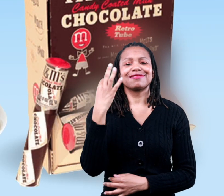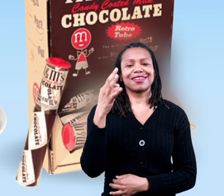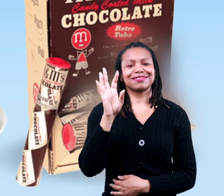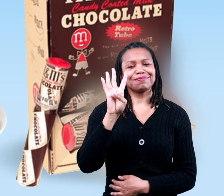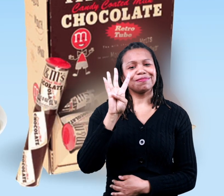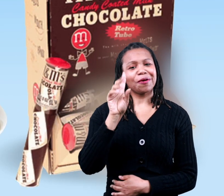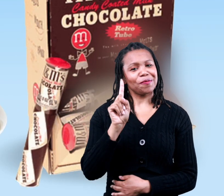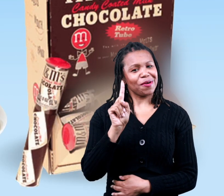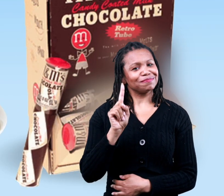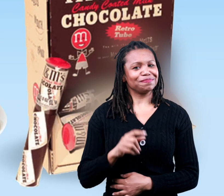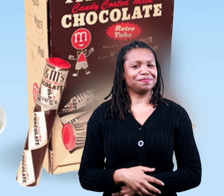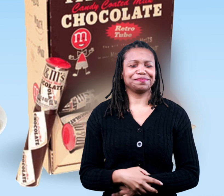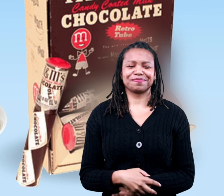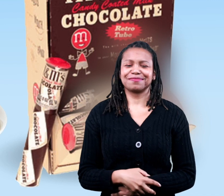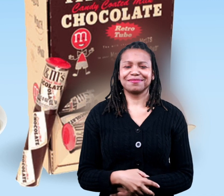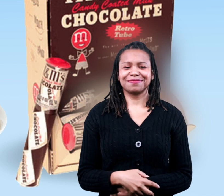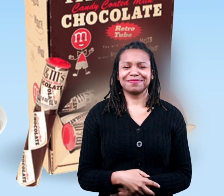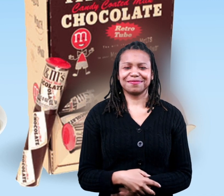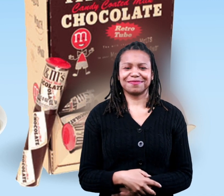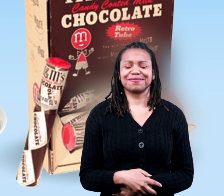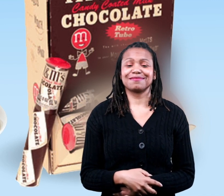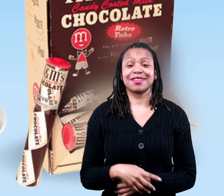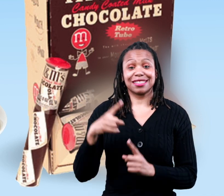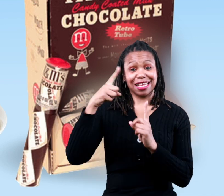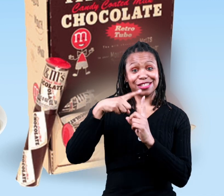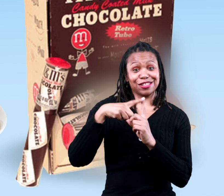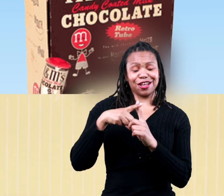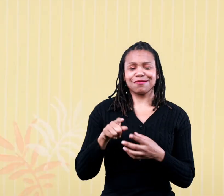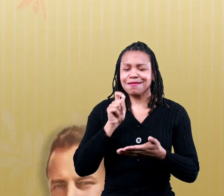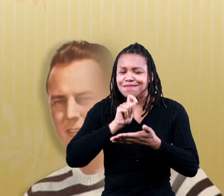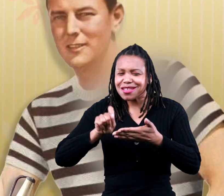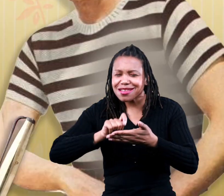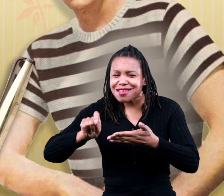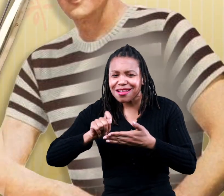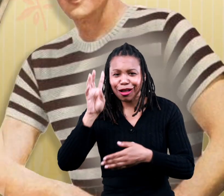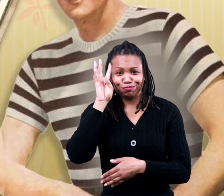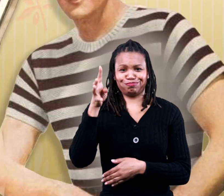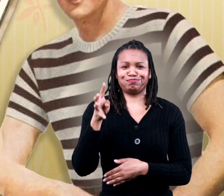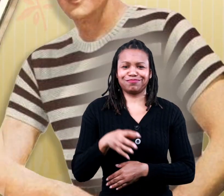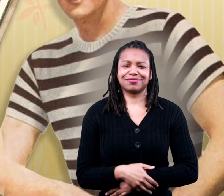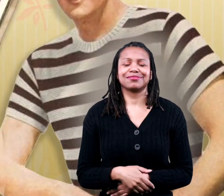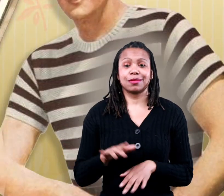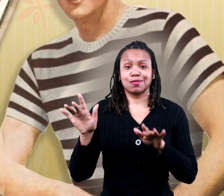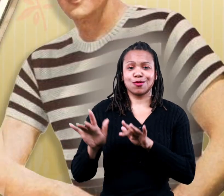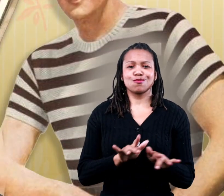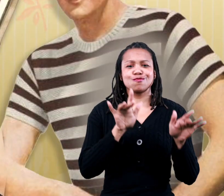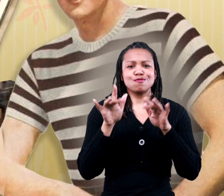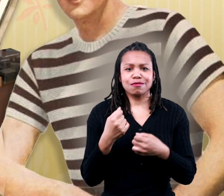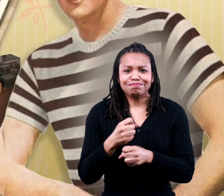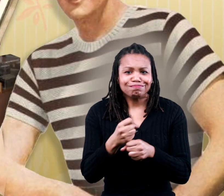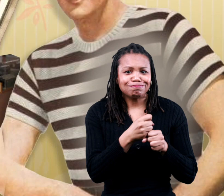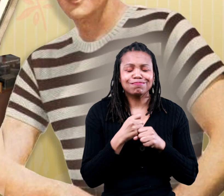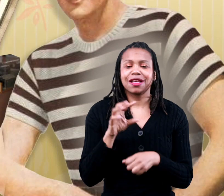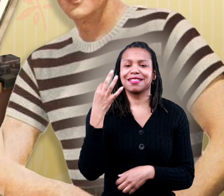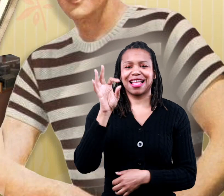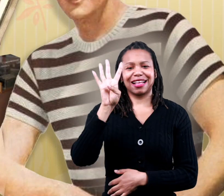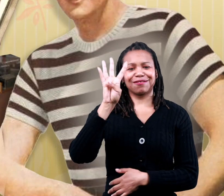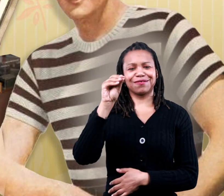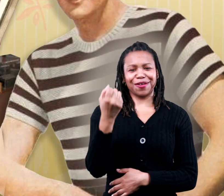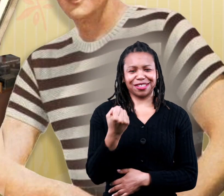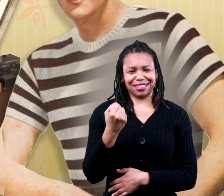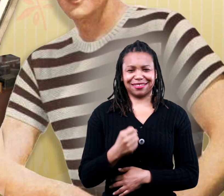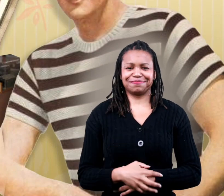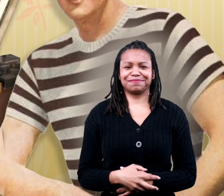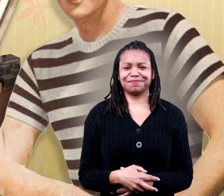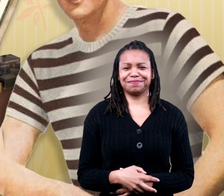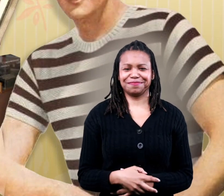and M&Ms were introduced in 1941. The first t-shirt, ballpoint pen, and computer